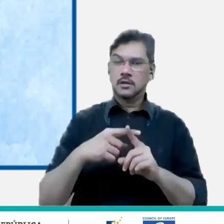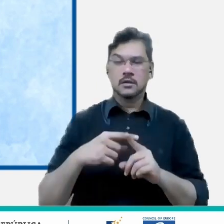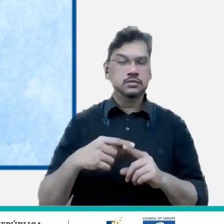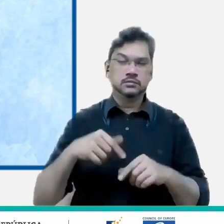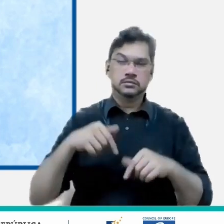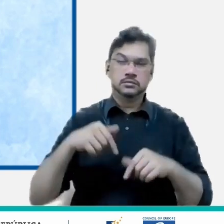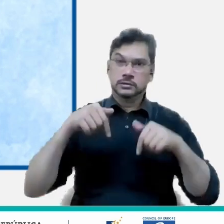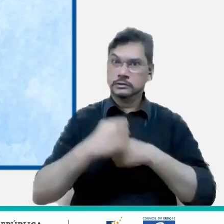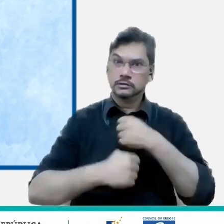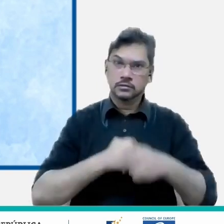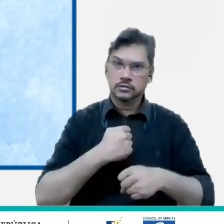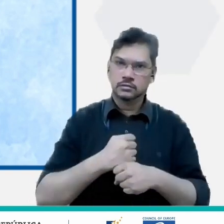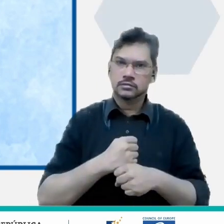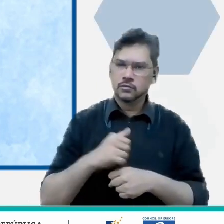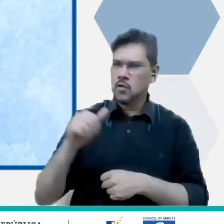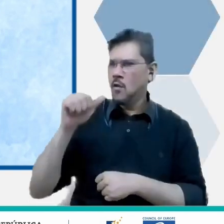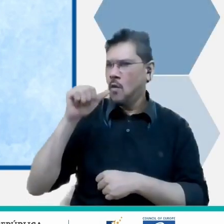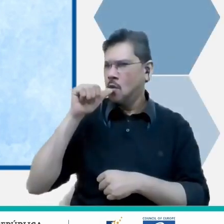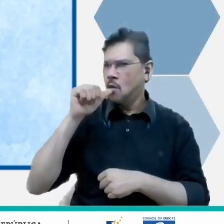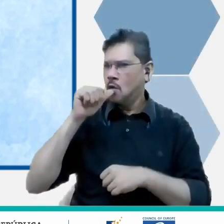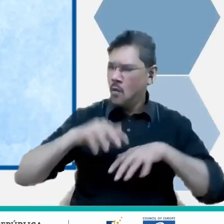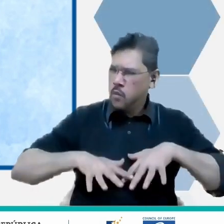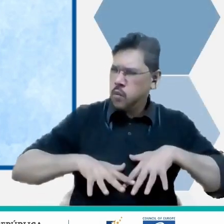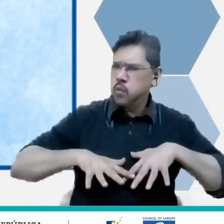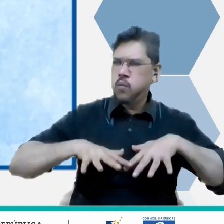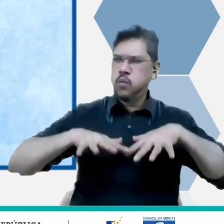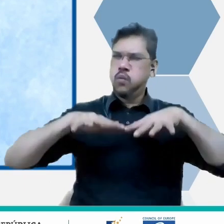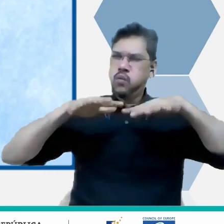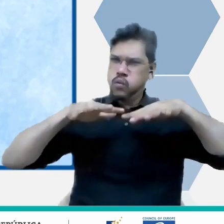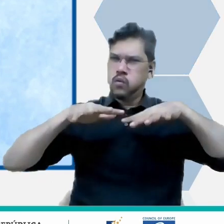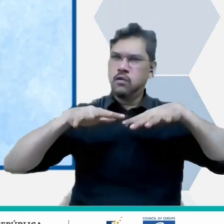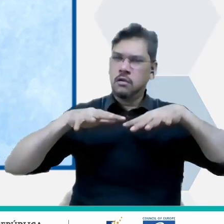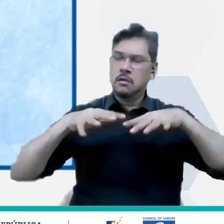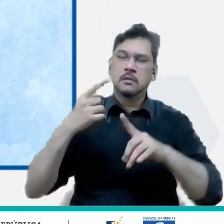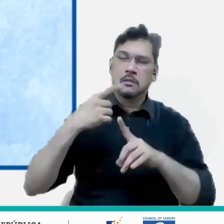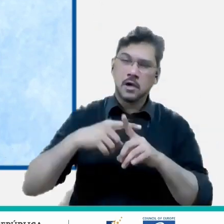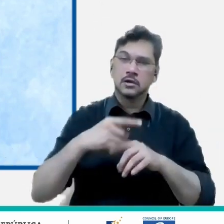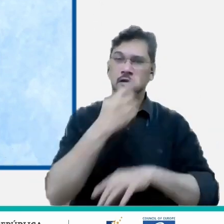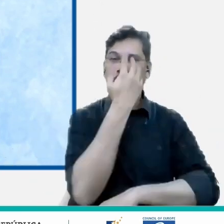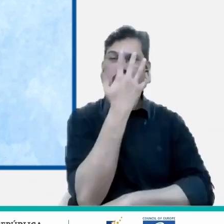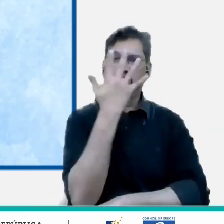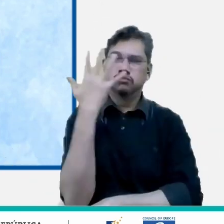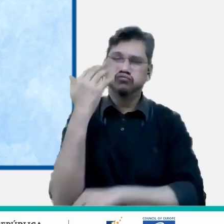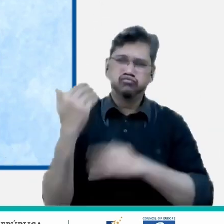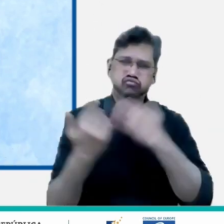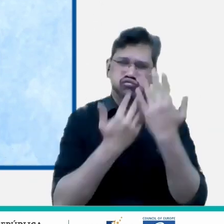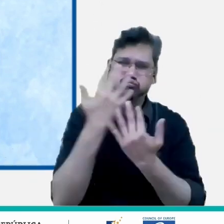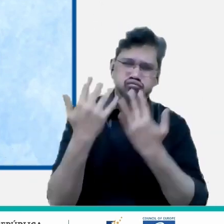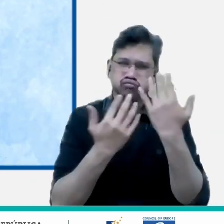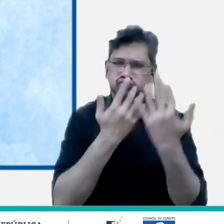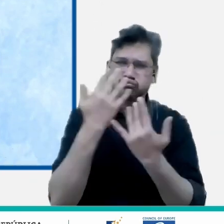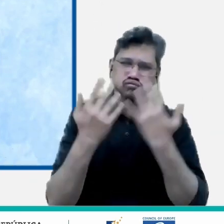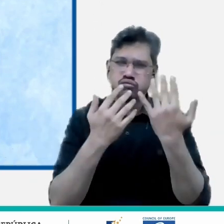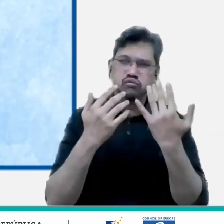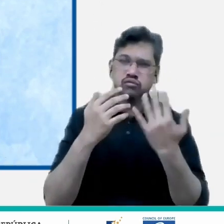and increasing intensity of forest fires from the north of Europe through to the south. And some countries, which are